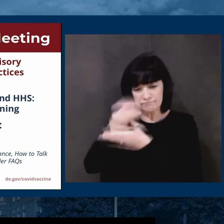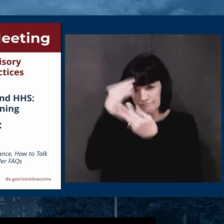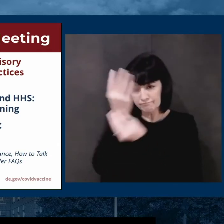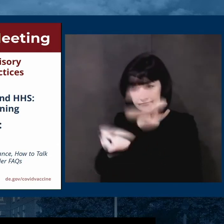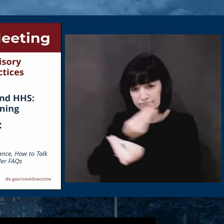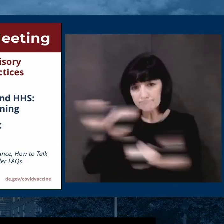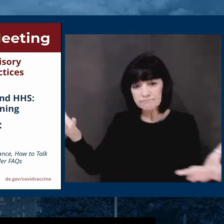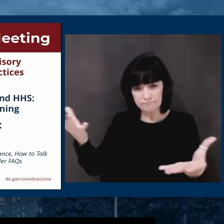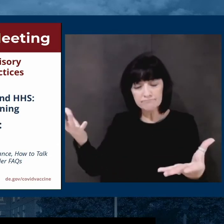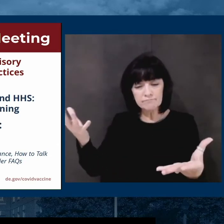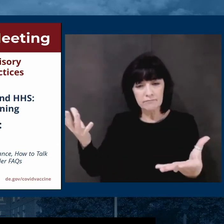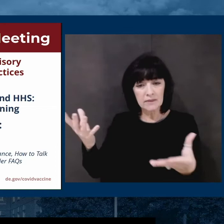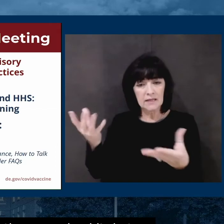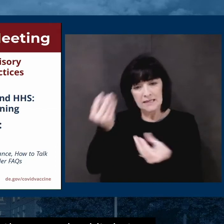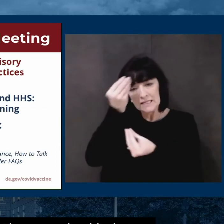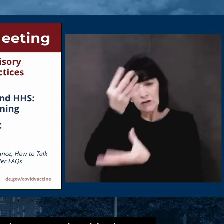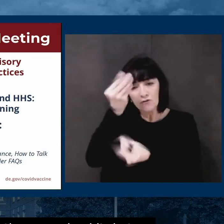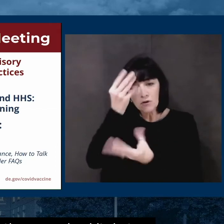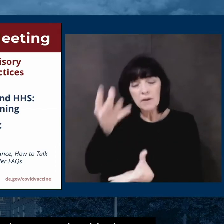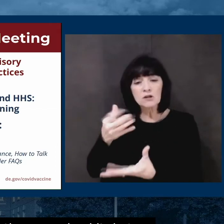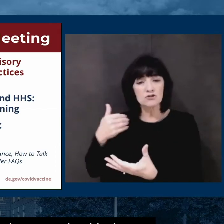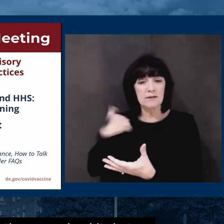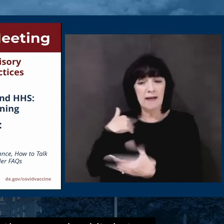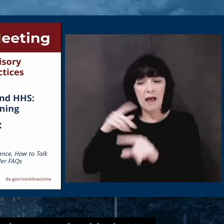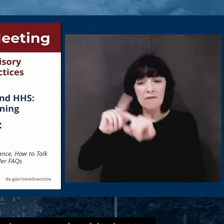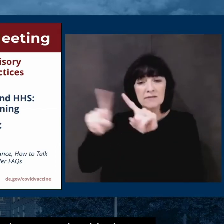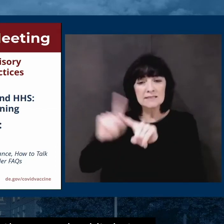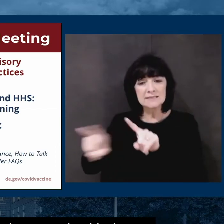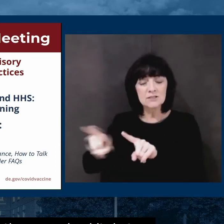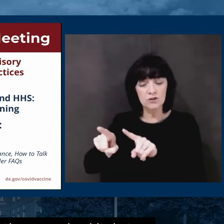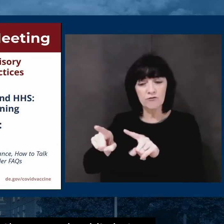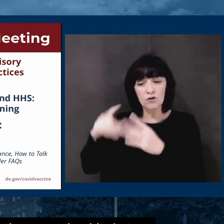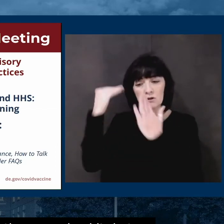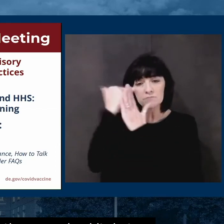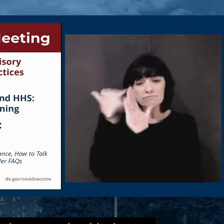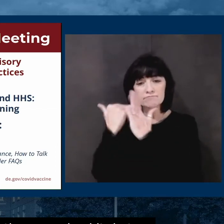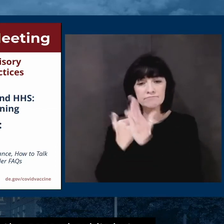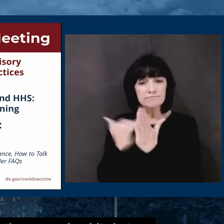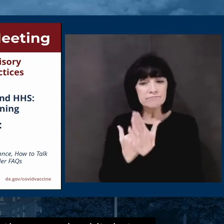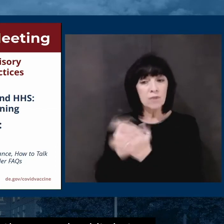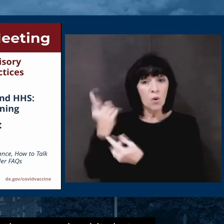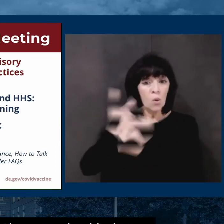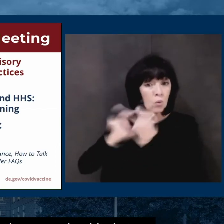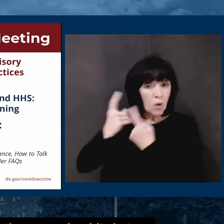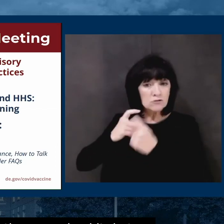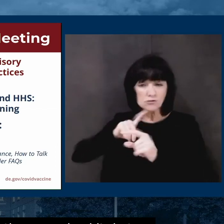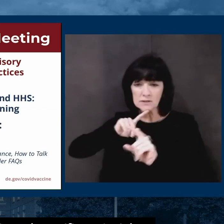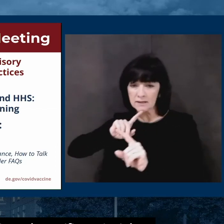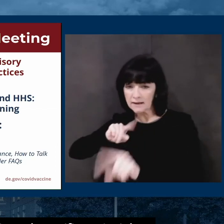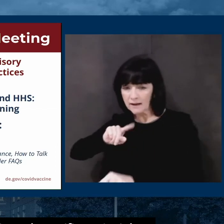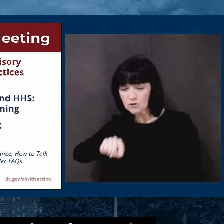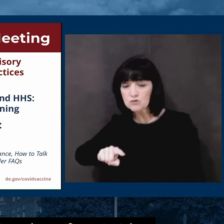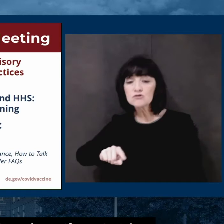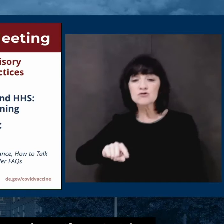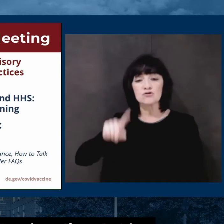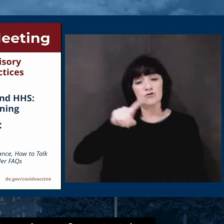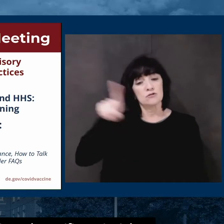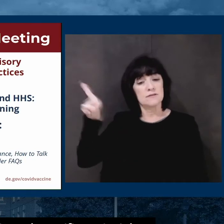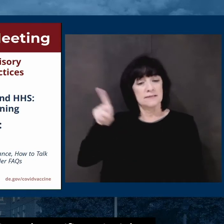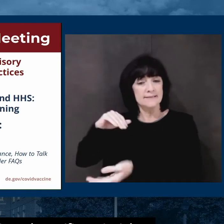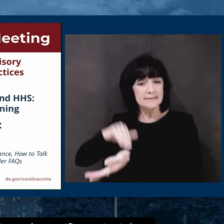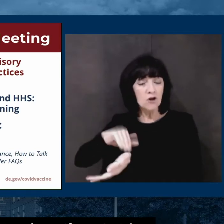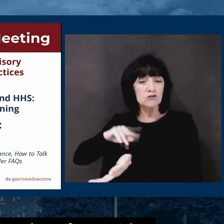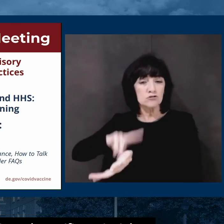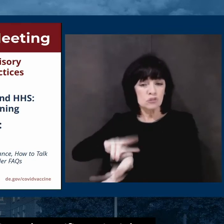providers. There are fact sheets for the public. There are also specific materials for medical providers who are interested in being part of the vaccine